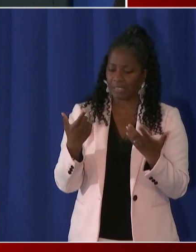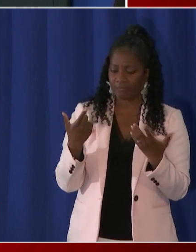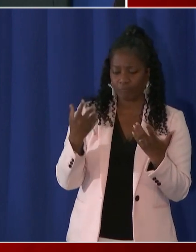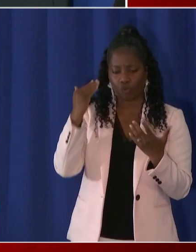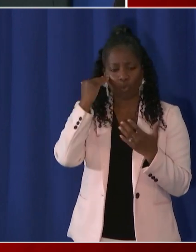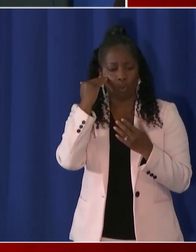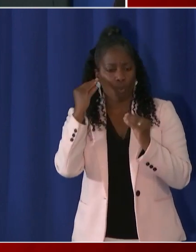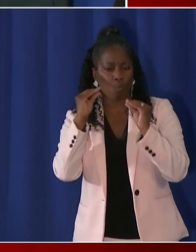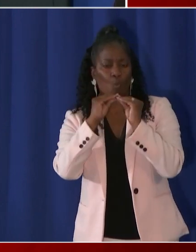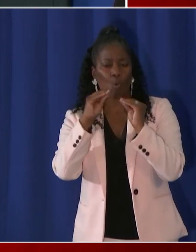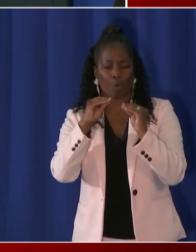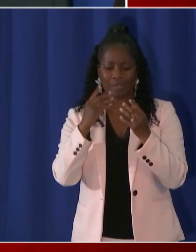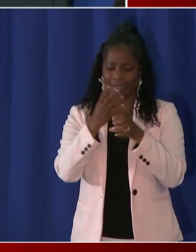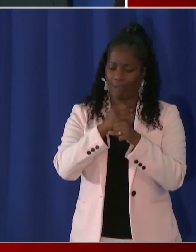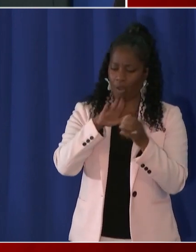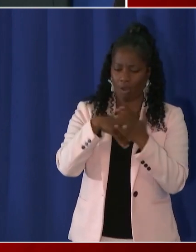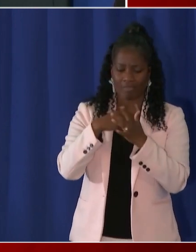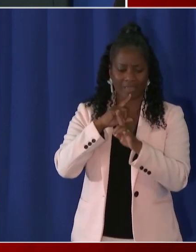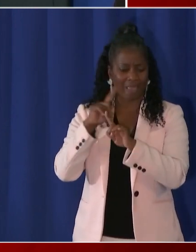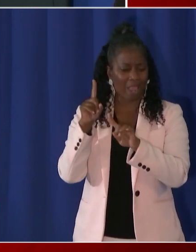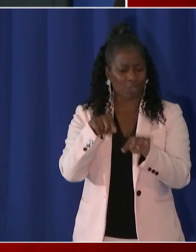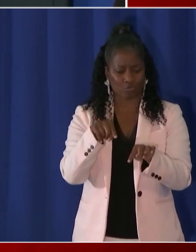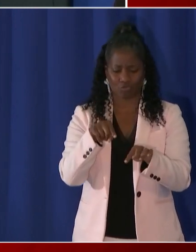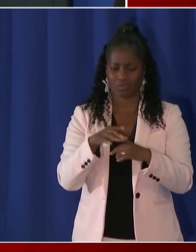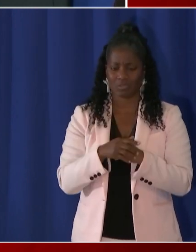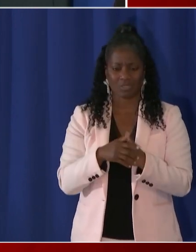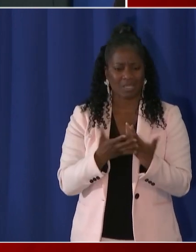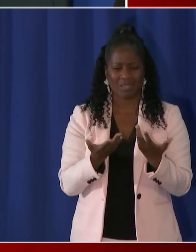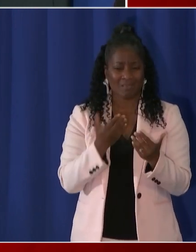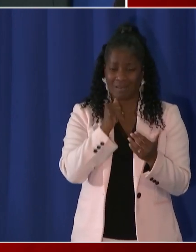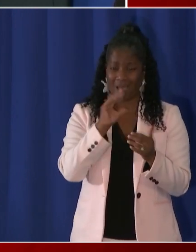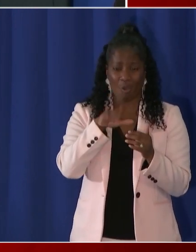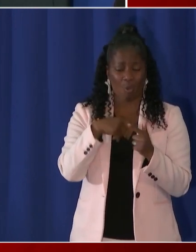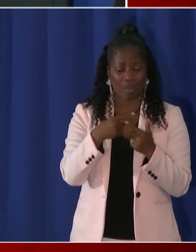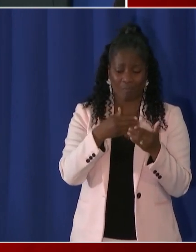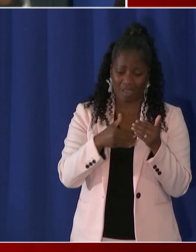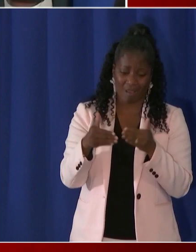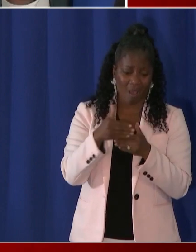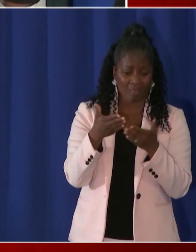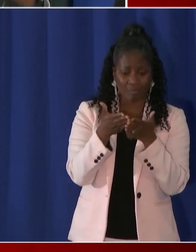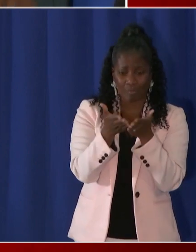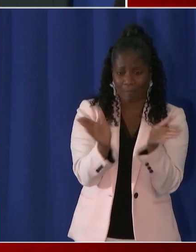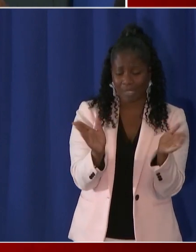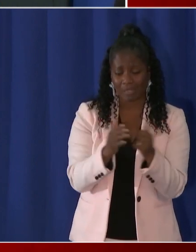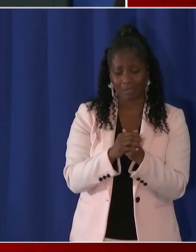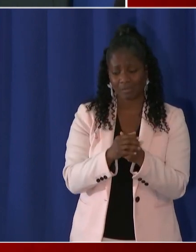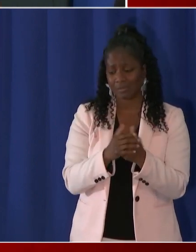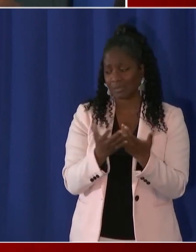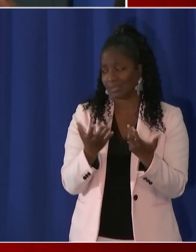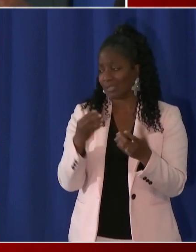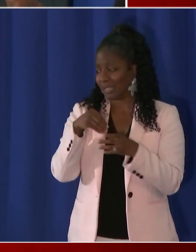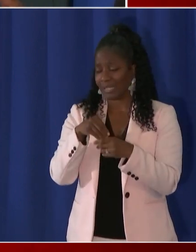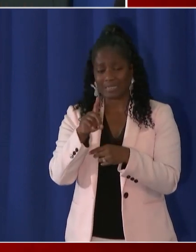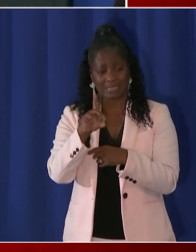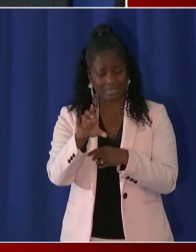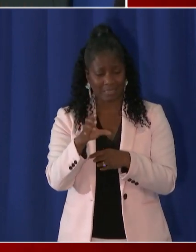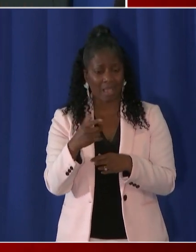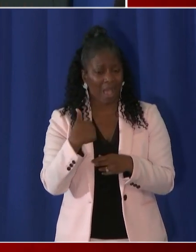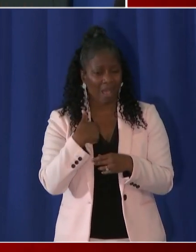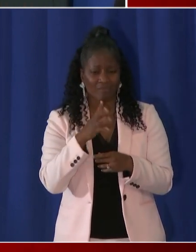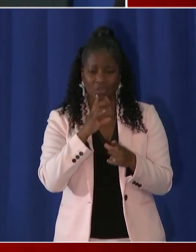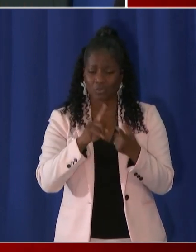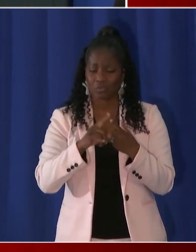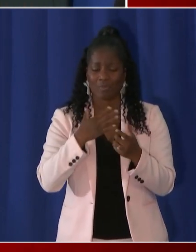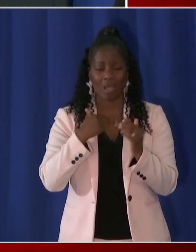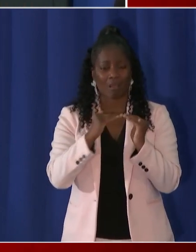and get to all of these answers that I'm sure, and beyond the public, I think beyond the immediate public in the District of Columbia. I've talked